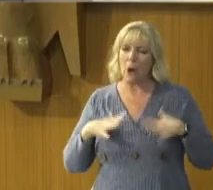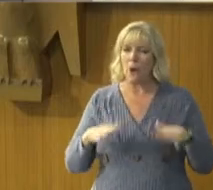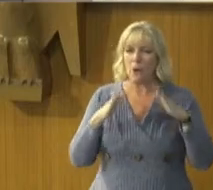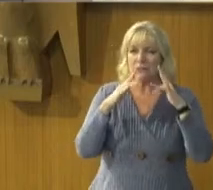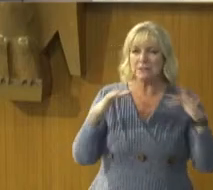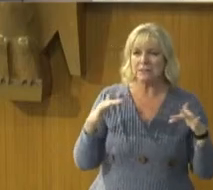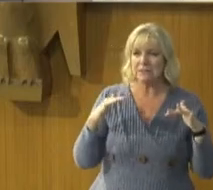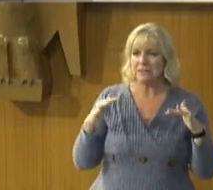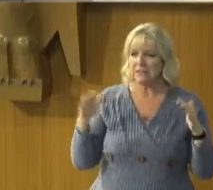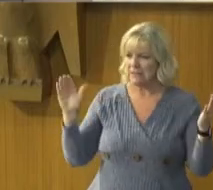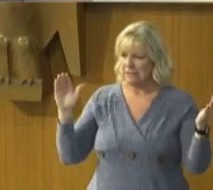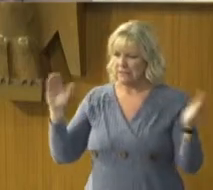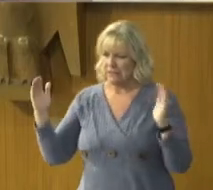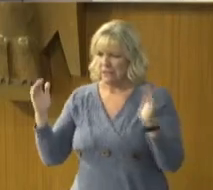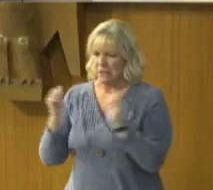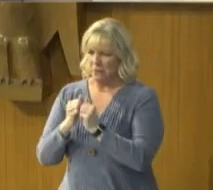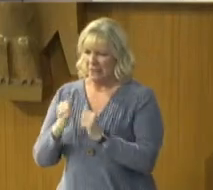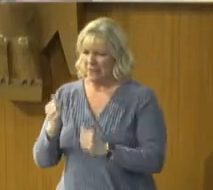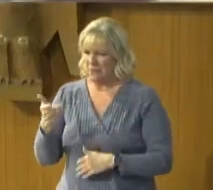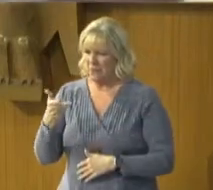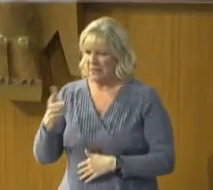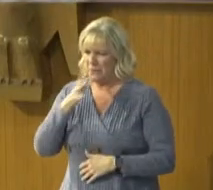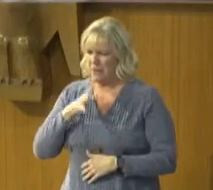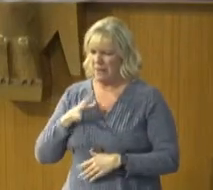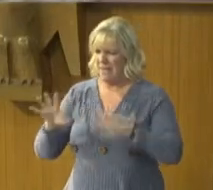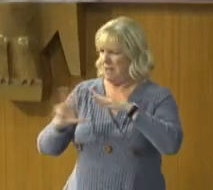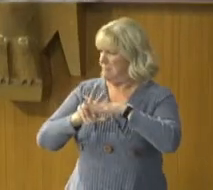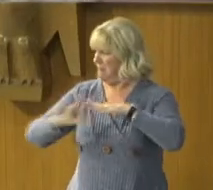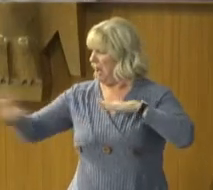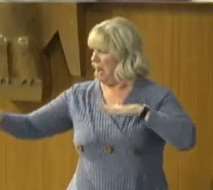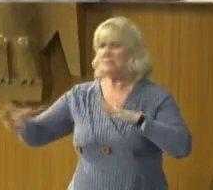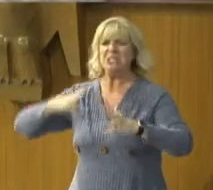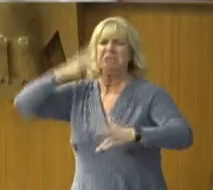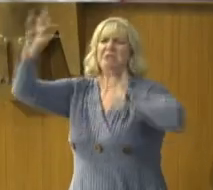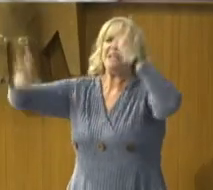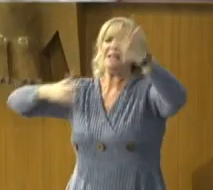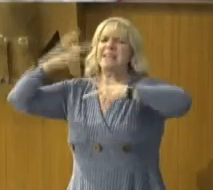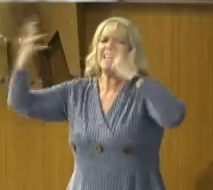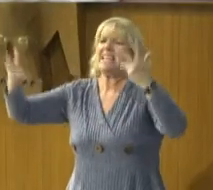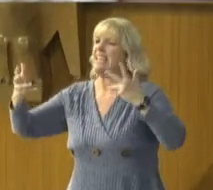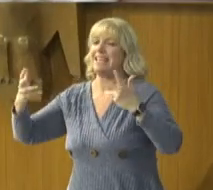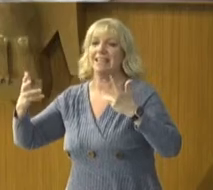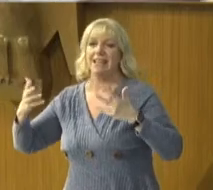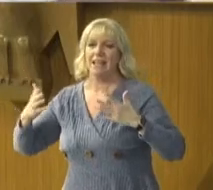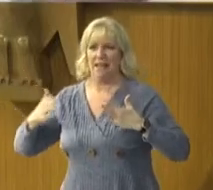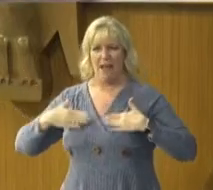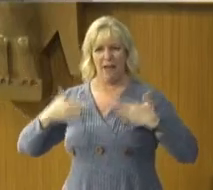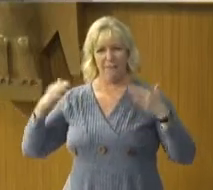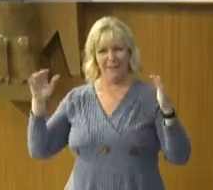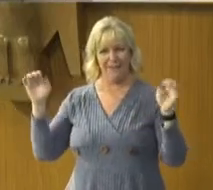the image of grown women screaming and running out of a cemetery. Happy Easter, everyone.